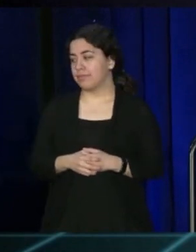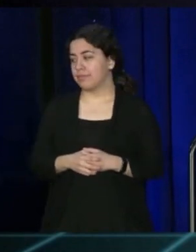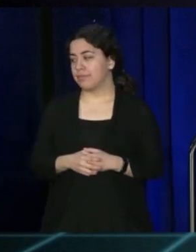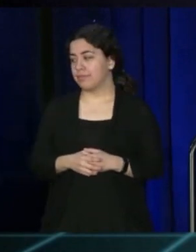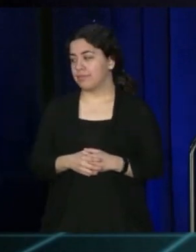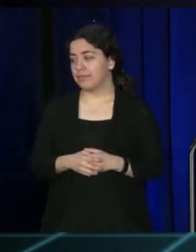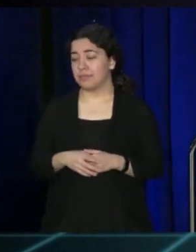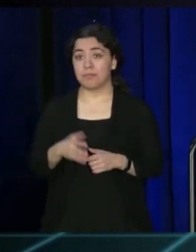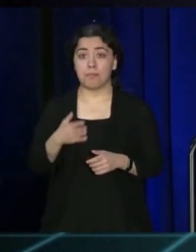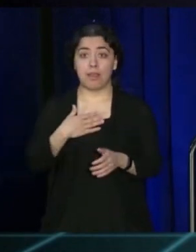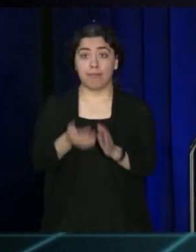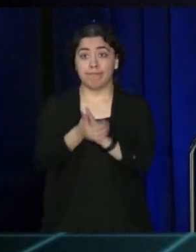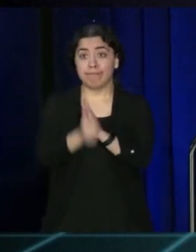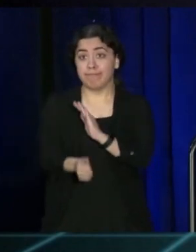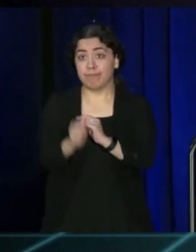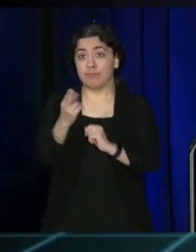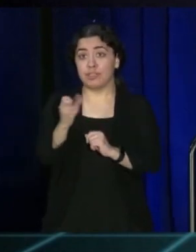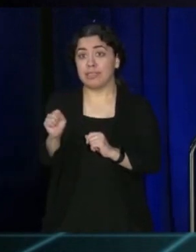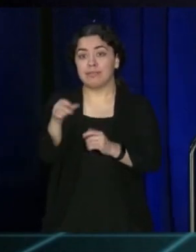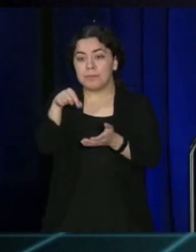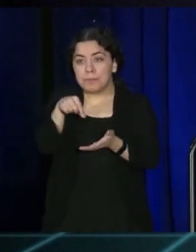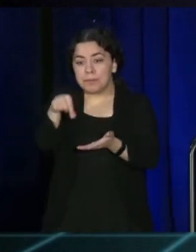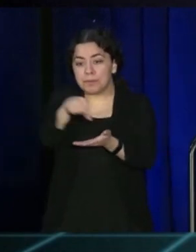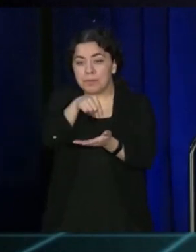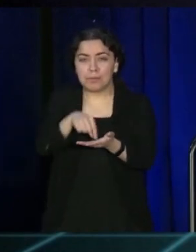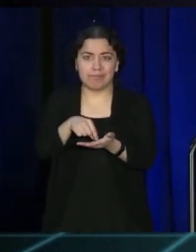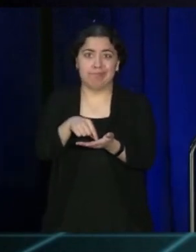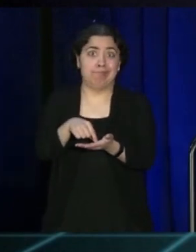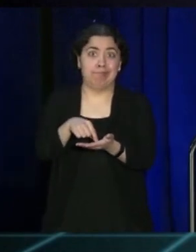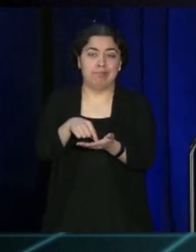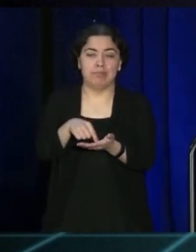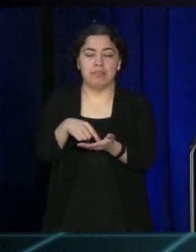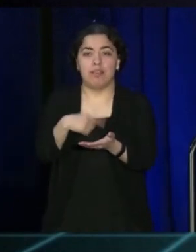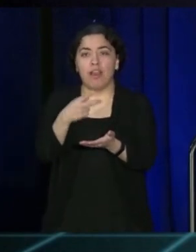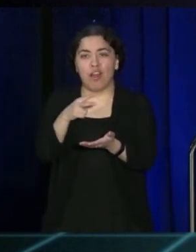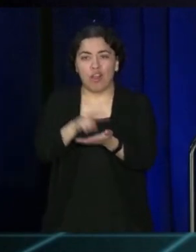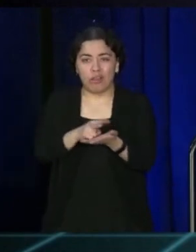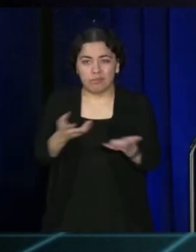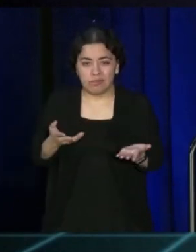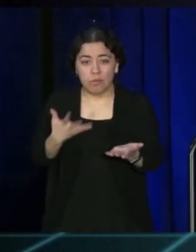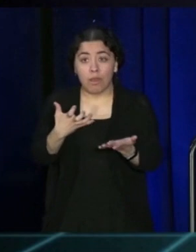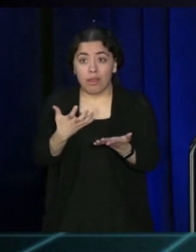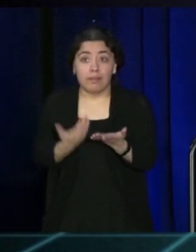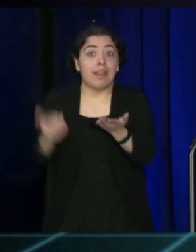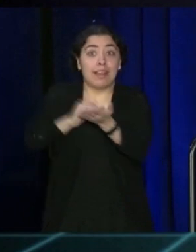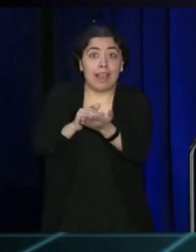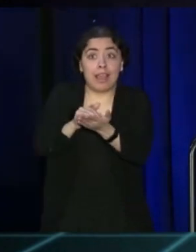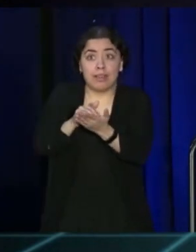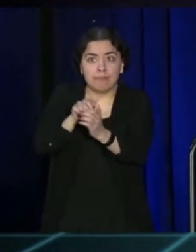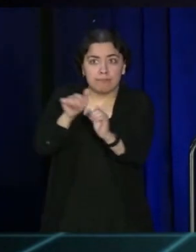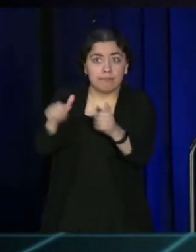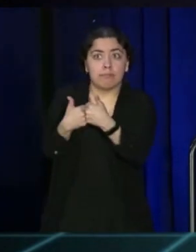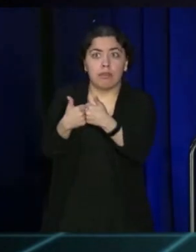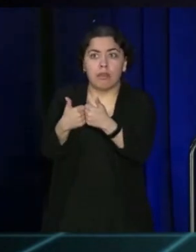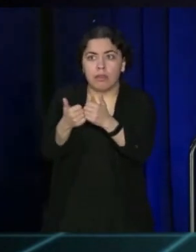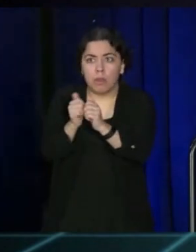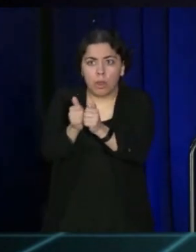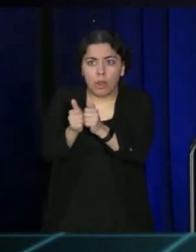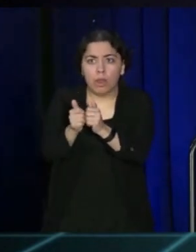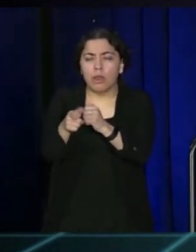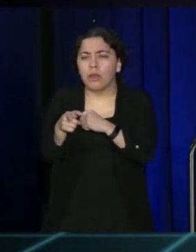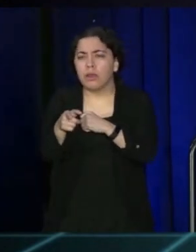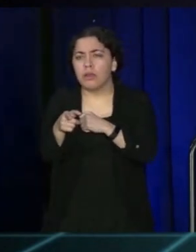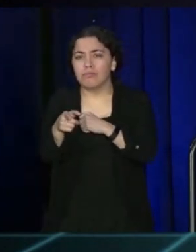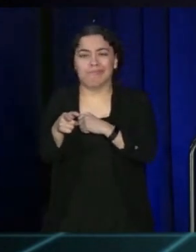chess. And so I lost this game, and I want a rematch. Oh, but actually I'm buying a Coke. There's another example of our